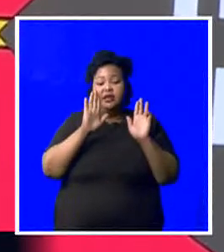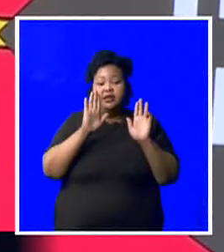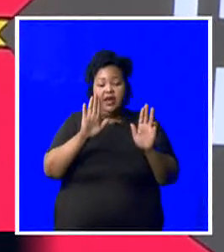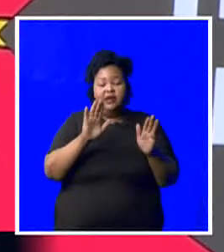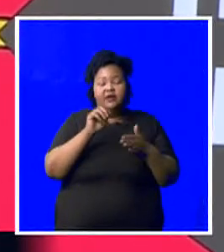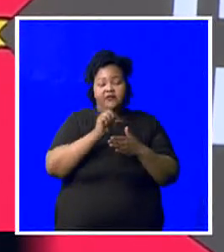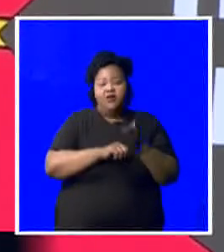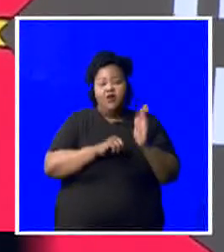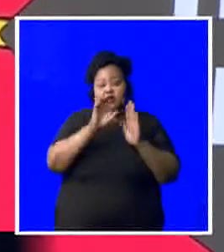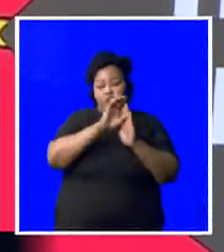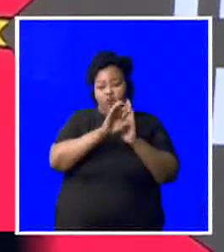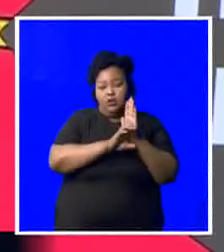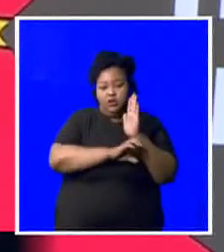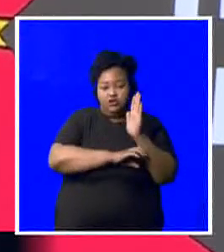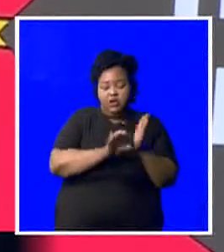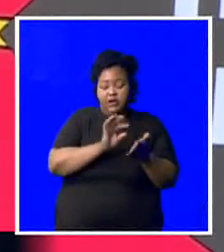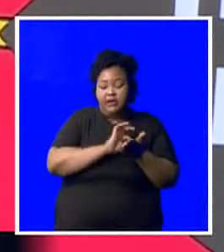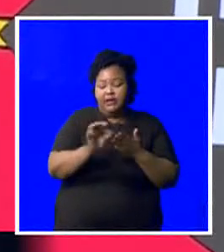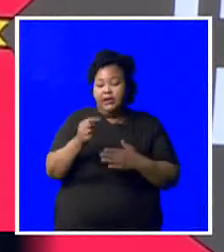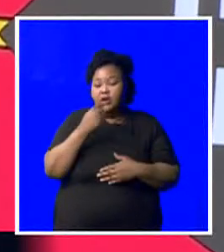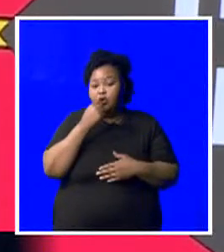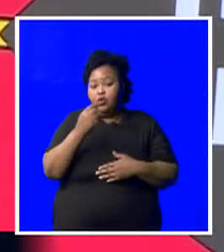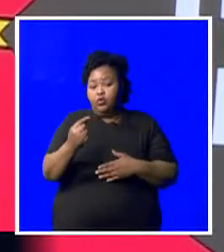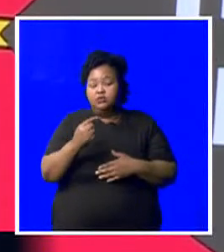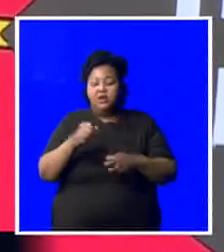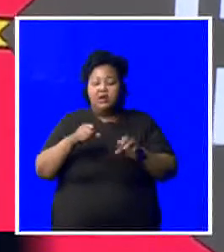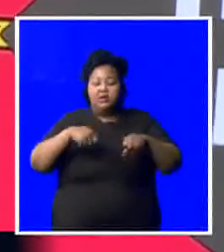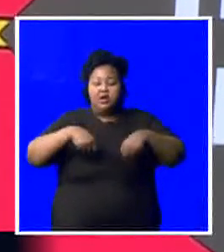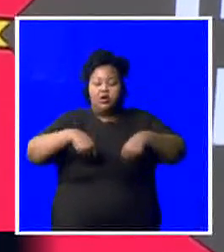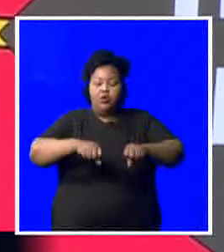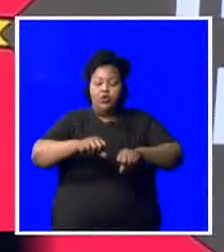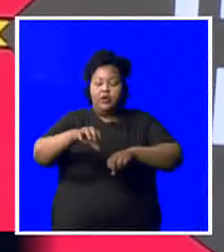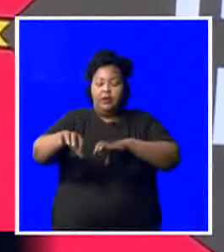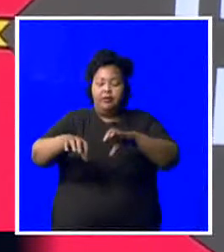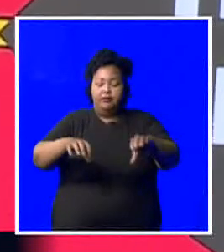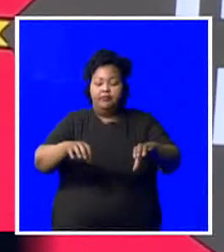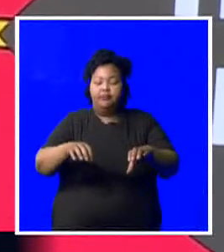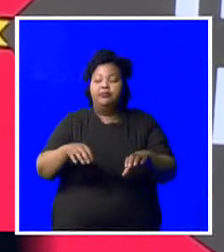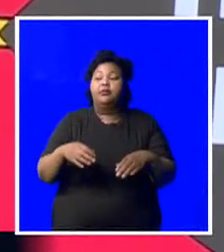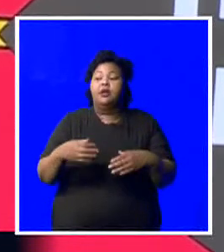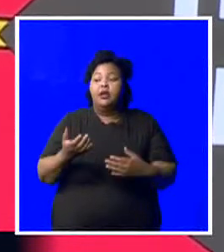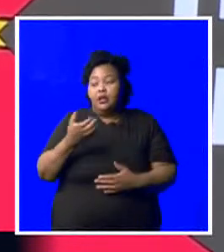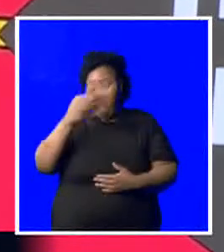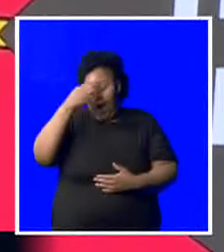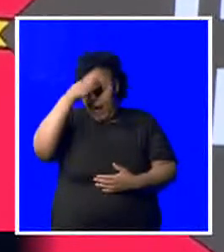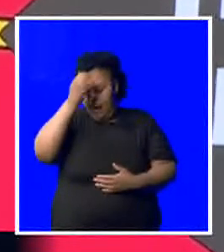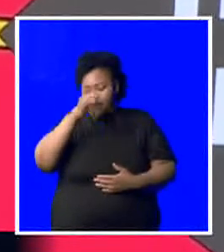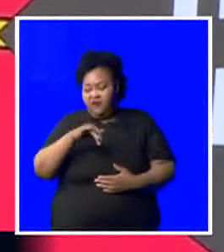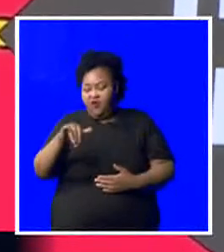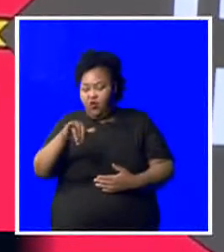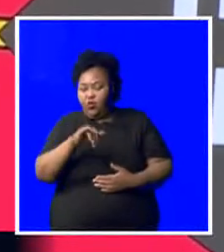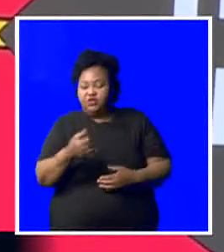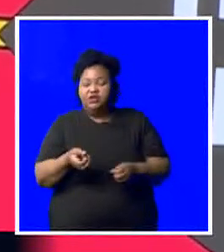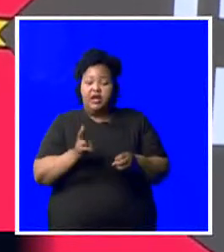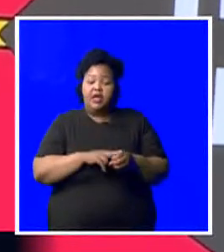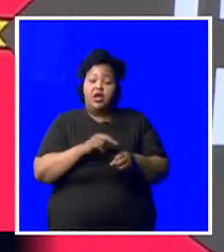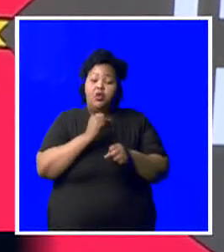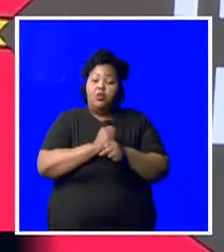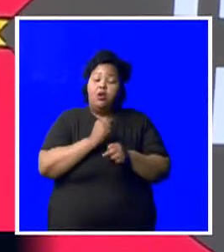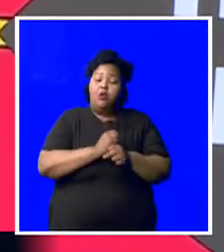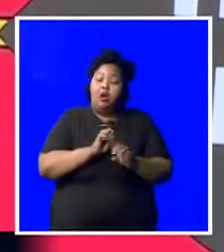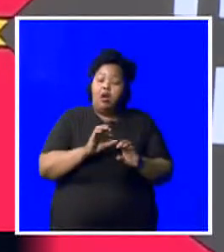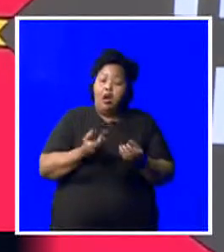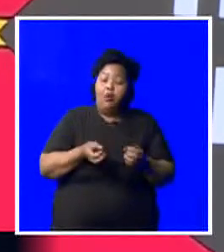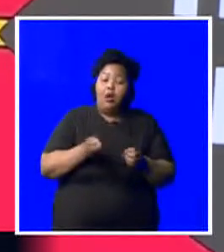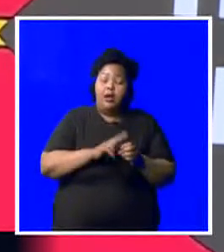constitution lelechaza ukuthi letinkundla takithi tinguhulumende lonjani losebenta kanjani phindze